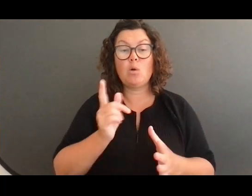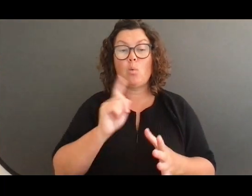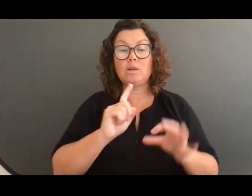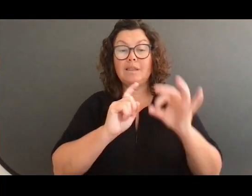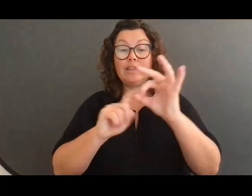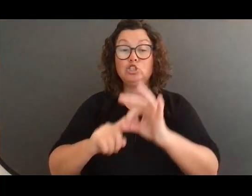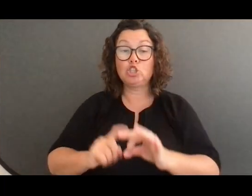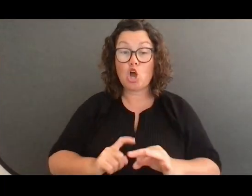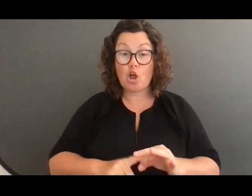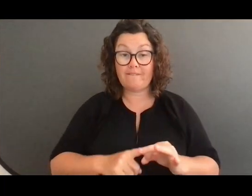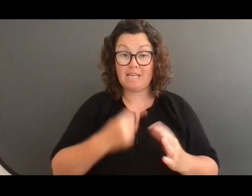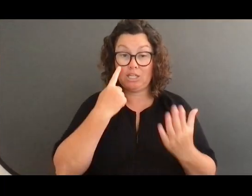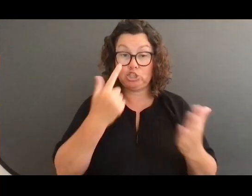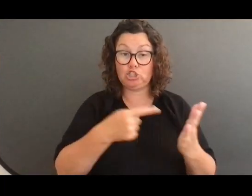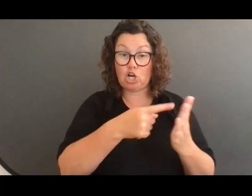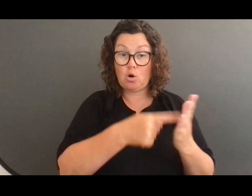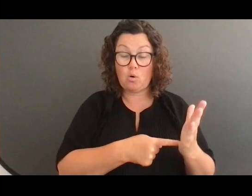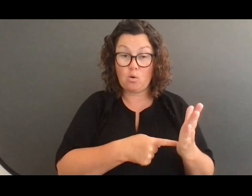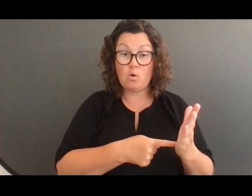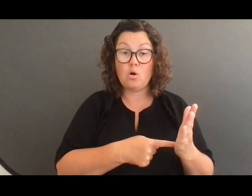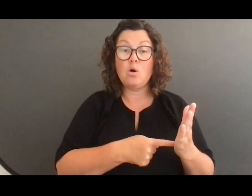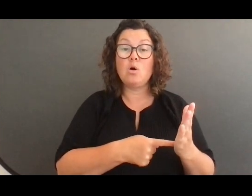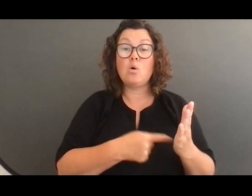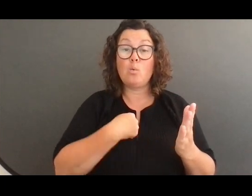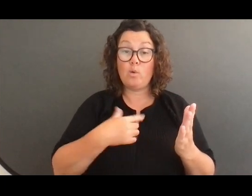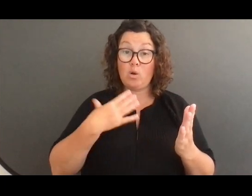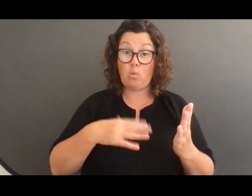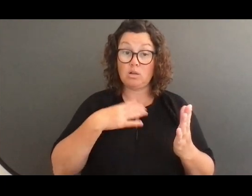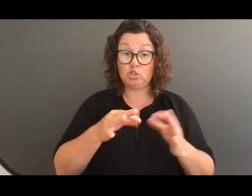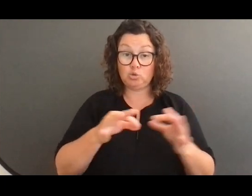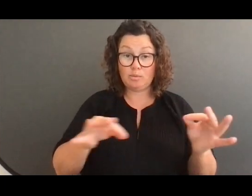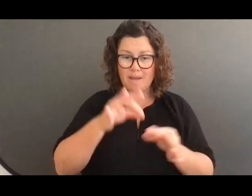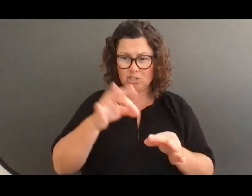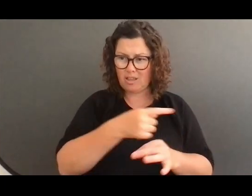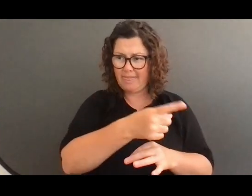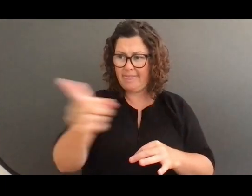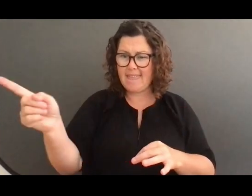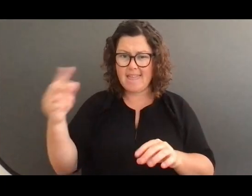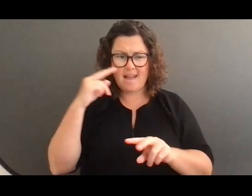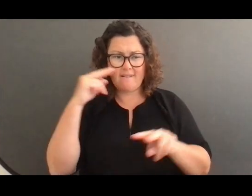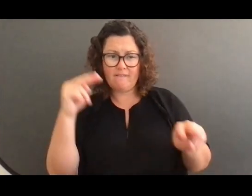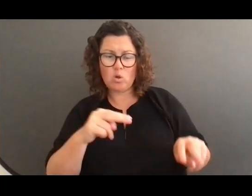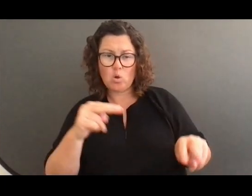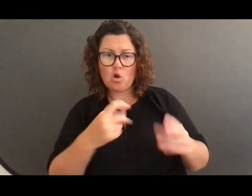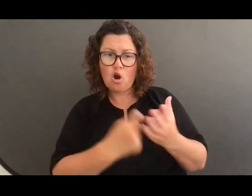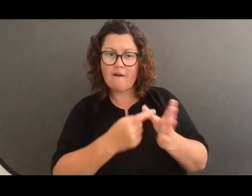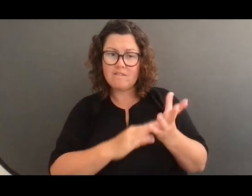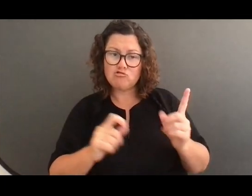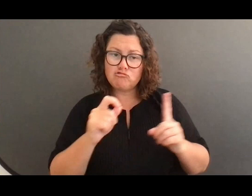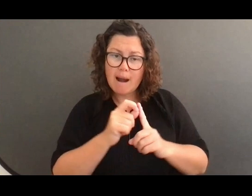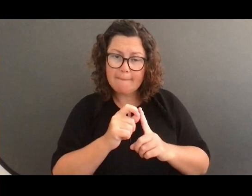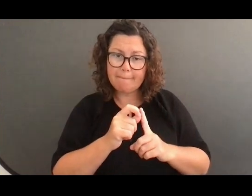For the Artisan Community Survey, our intention was to measure the general perception of RAMP, its impact on creative communities in Kirikiriroa,